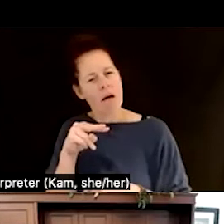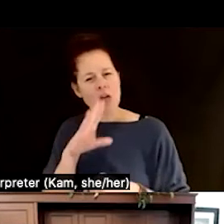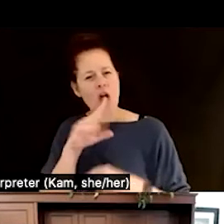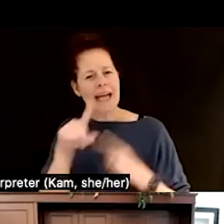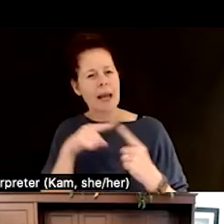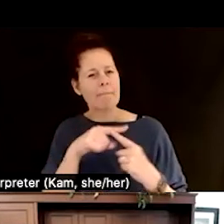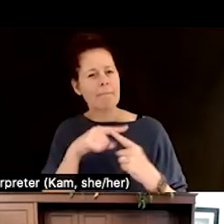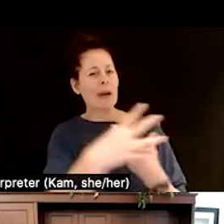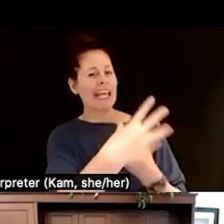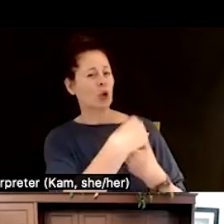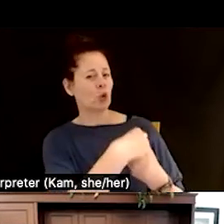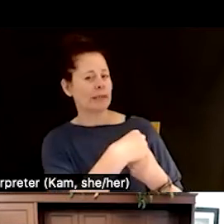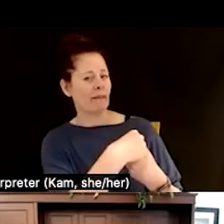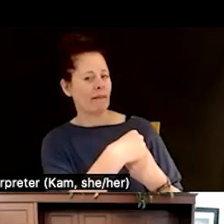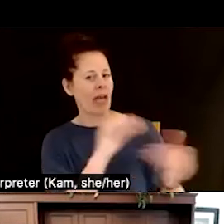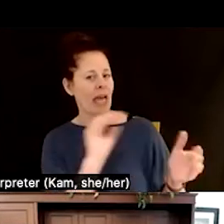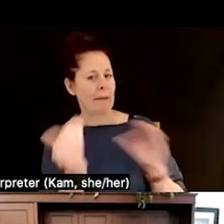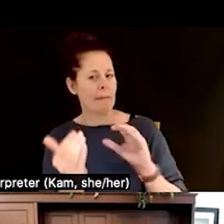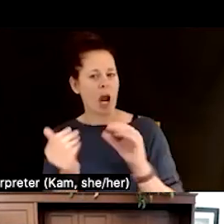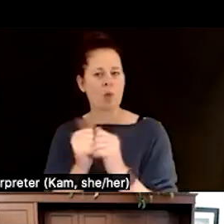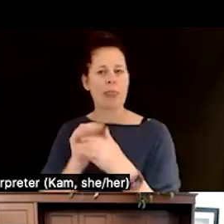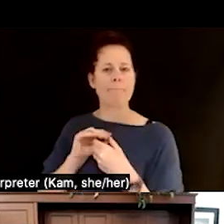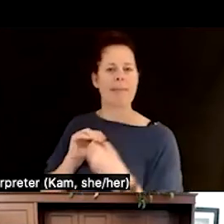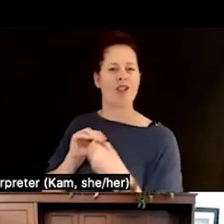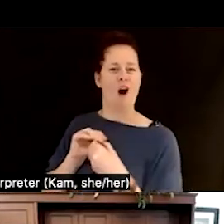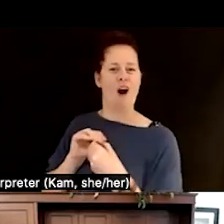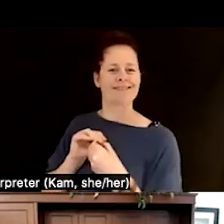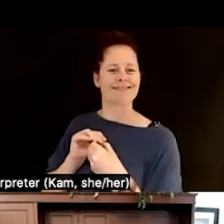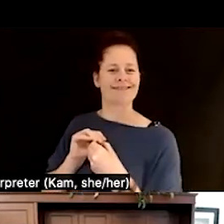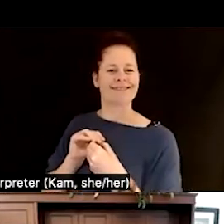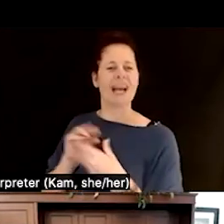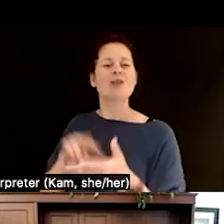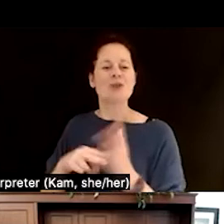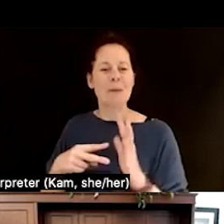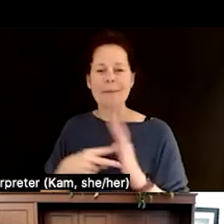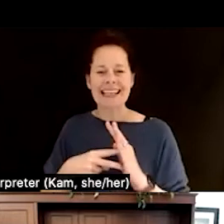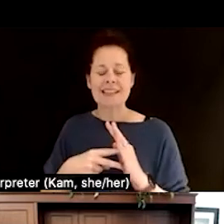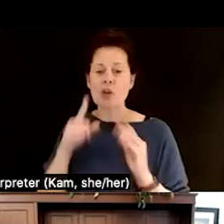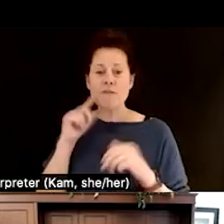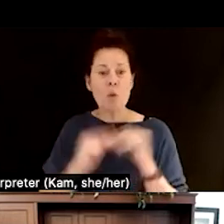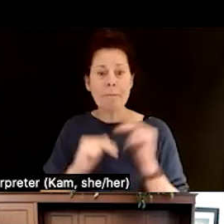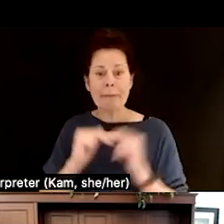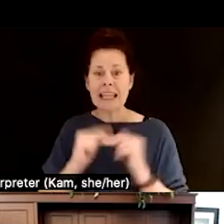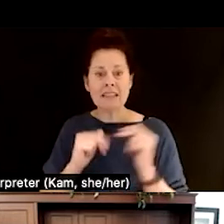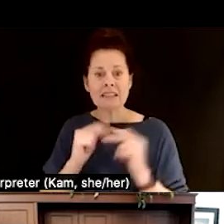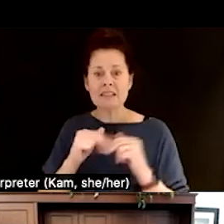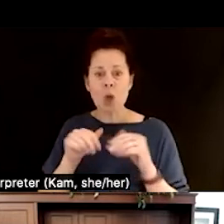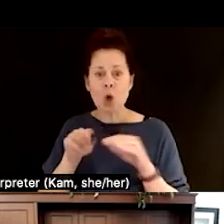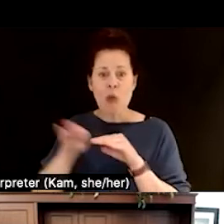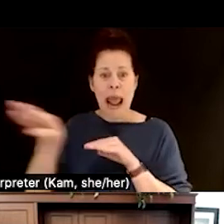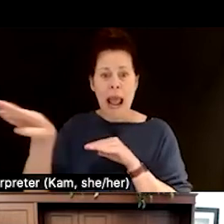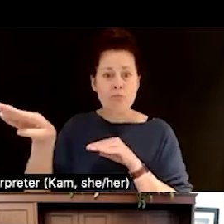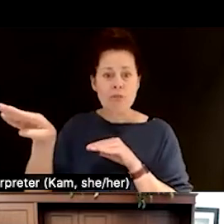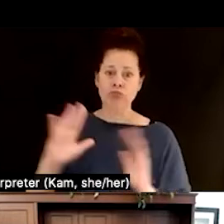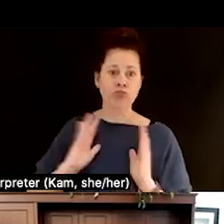versus belong. So it's one thing to build all these great ramps, for example, a wheelchair user, but